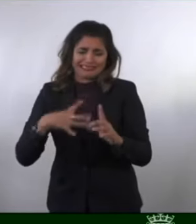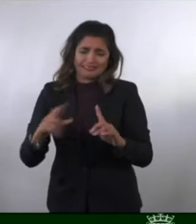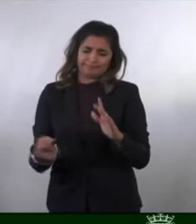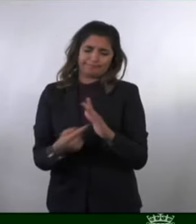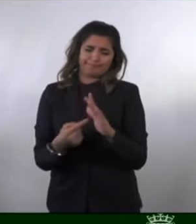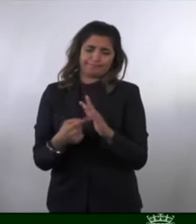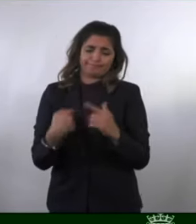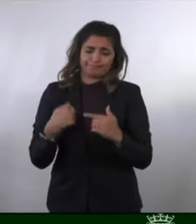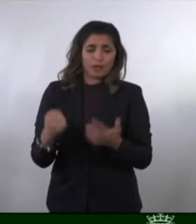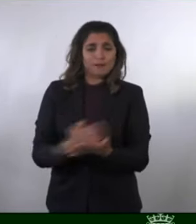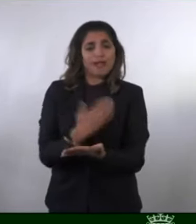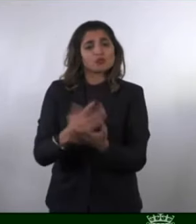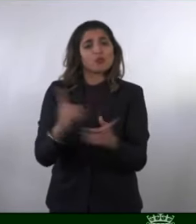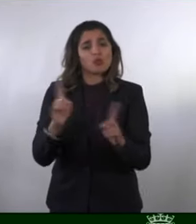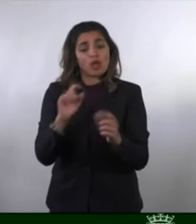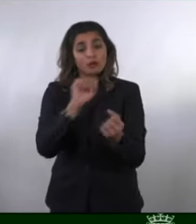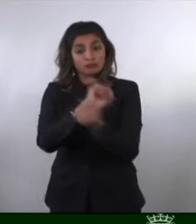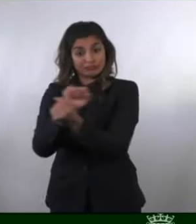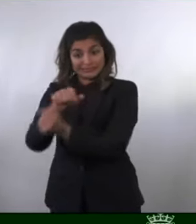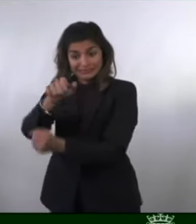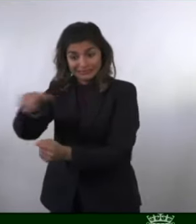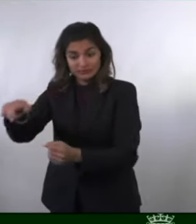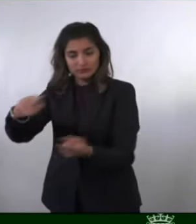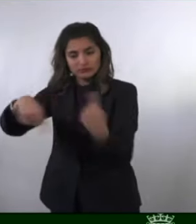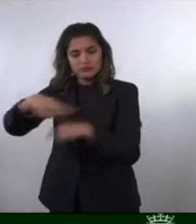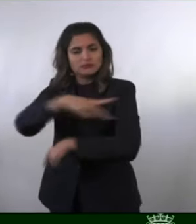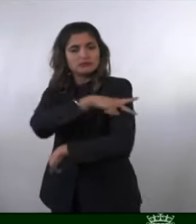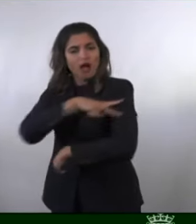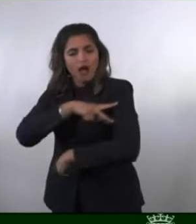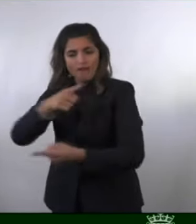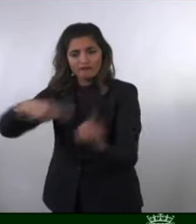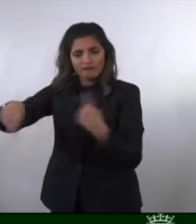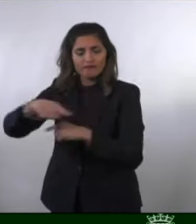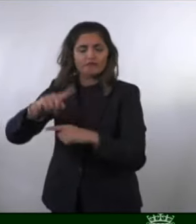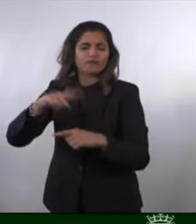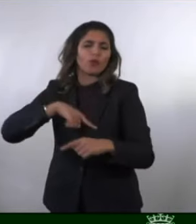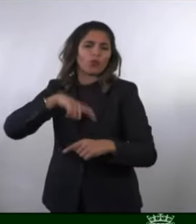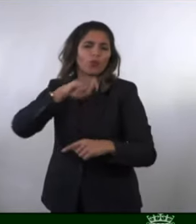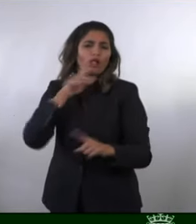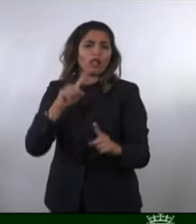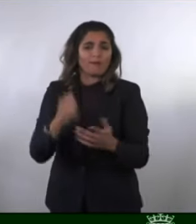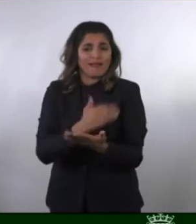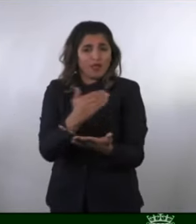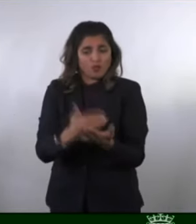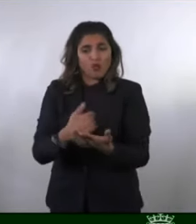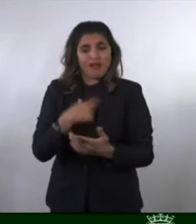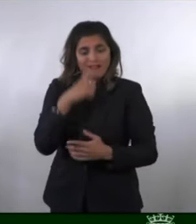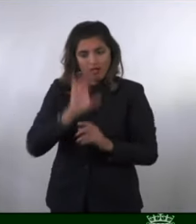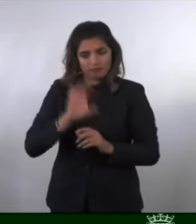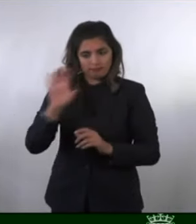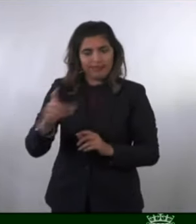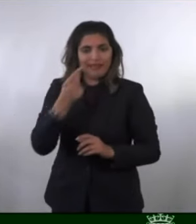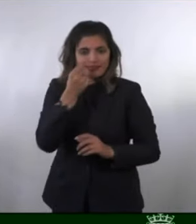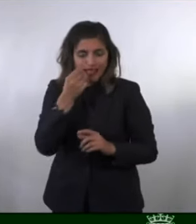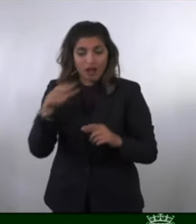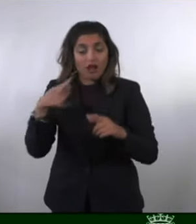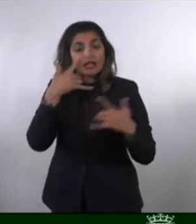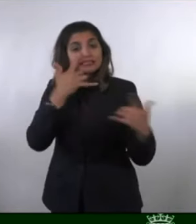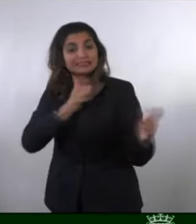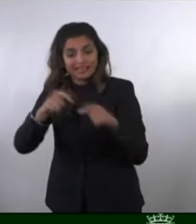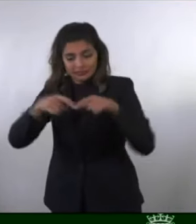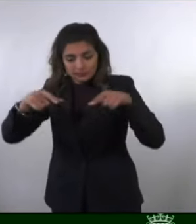is that prison workers are amongst the very first to be able to use the lateral flow testing